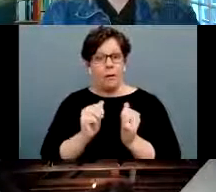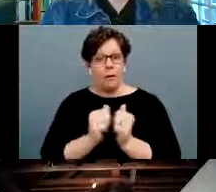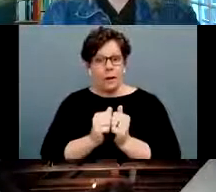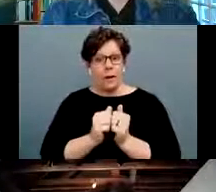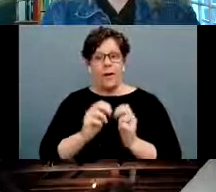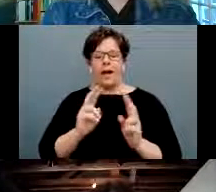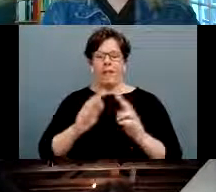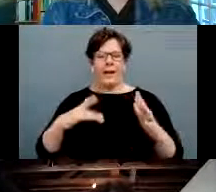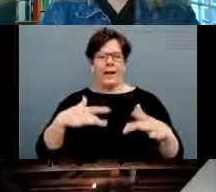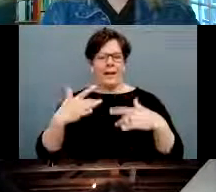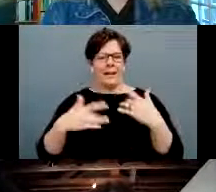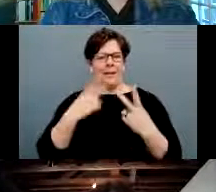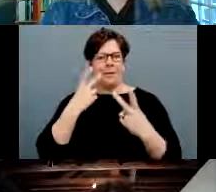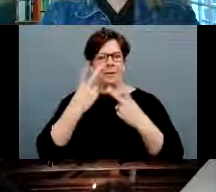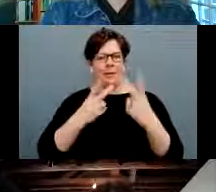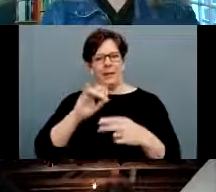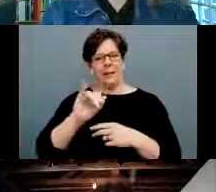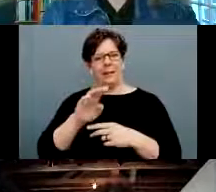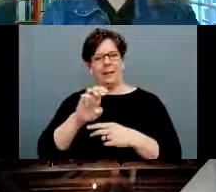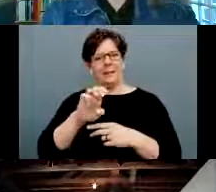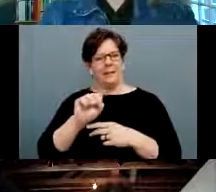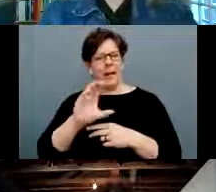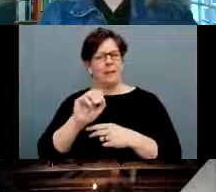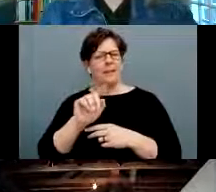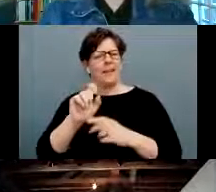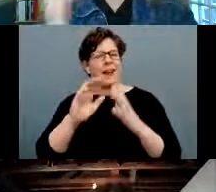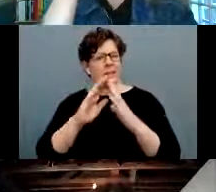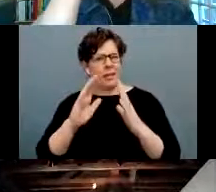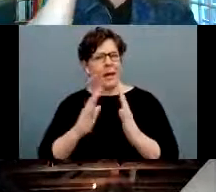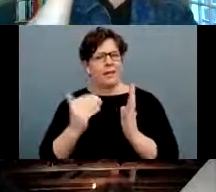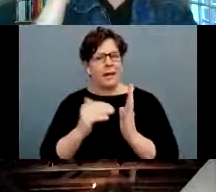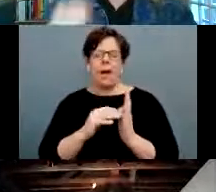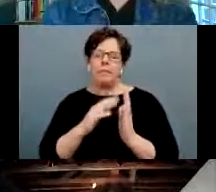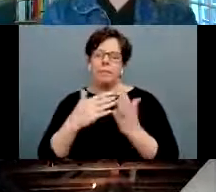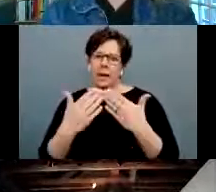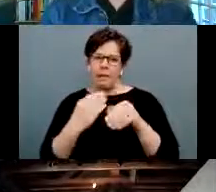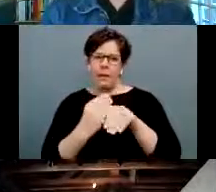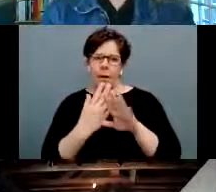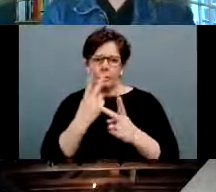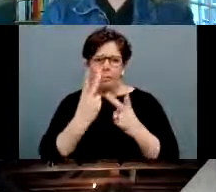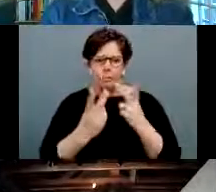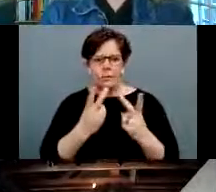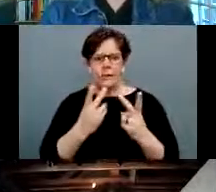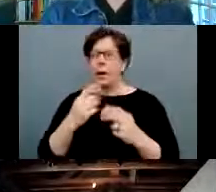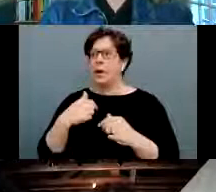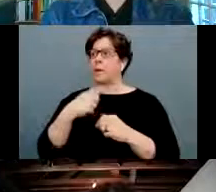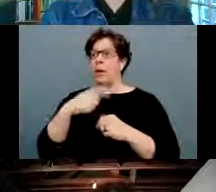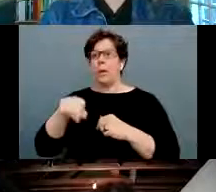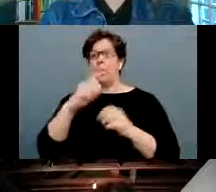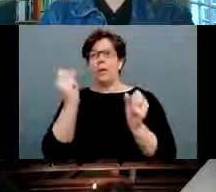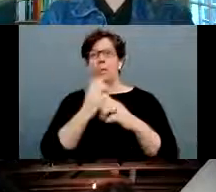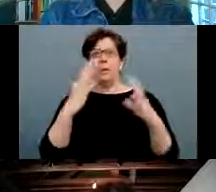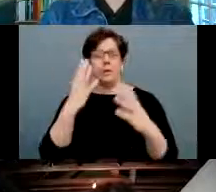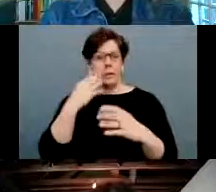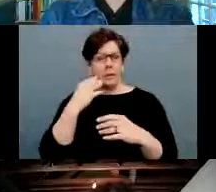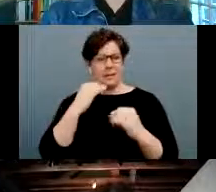Castle House once again, albeit virtually, and to the site to have you all experience the wonder that